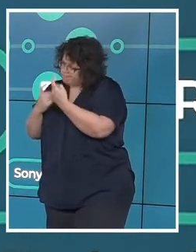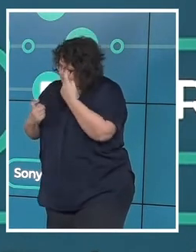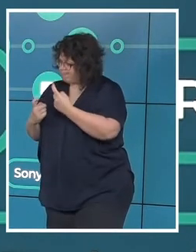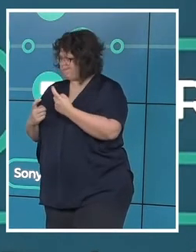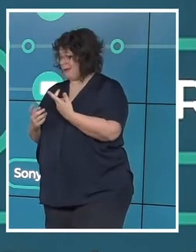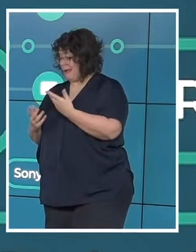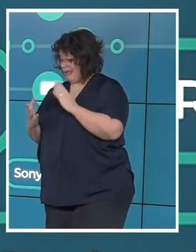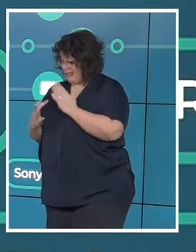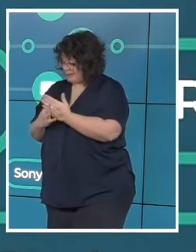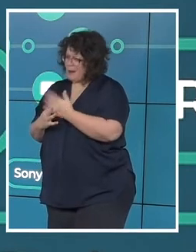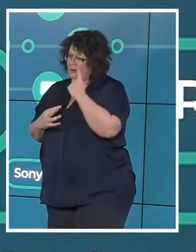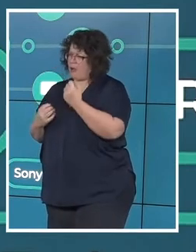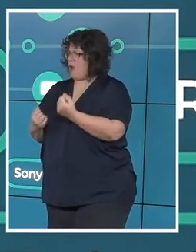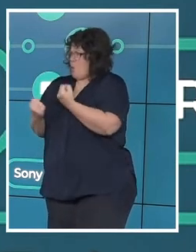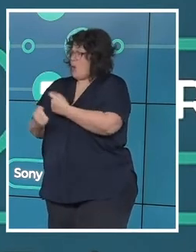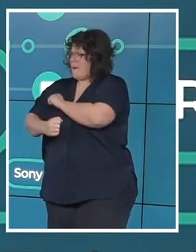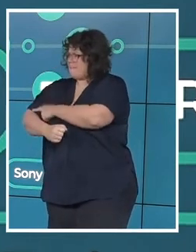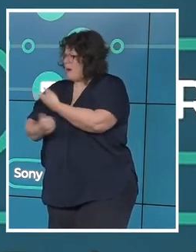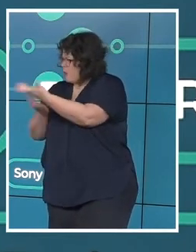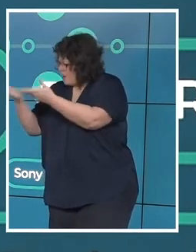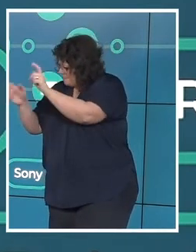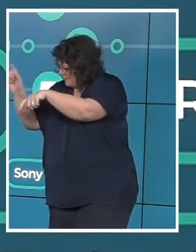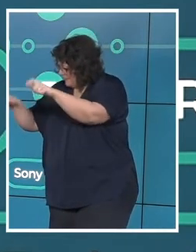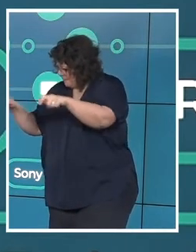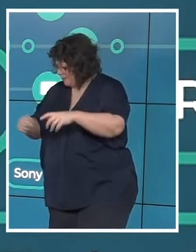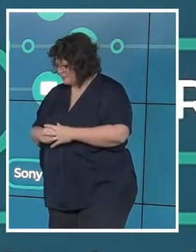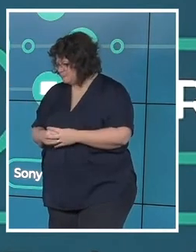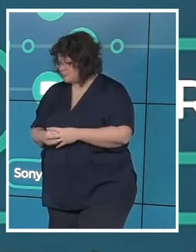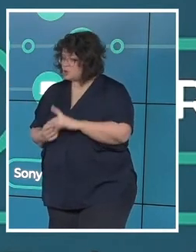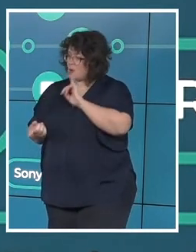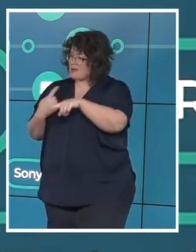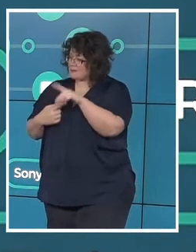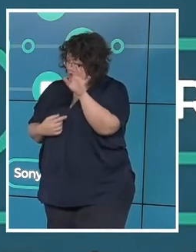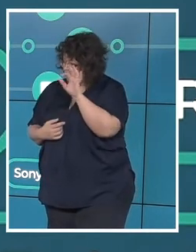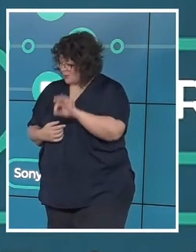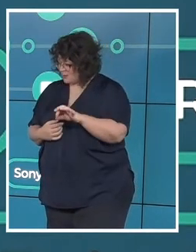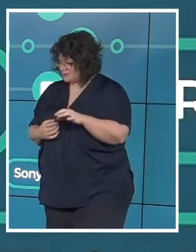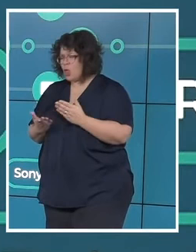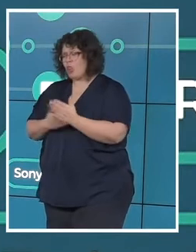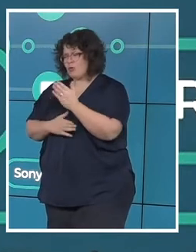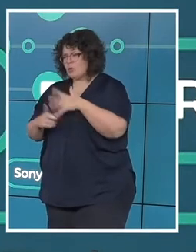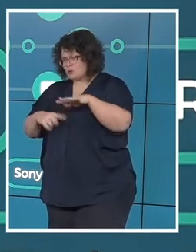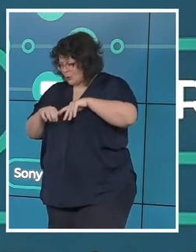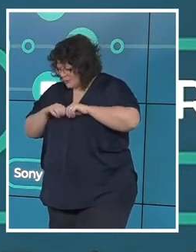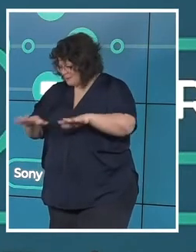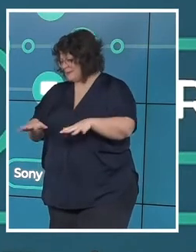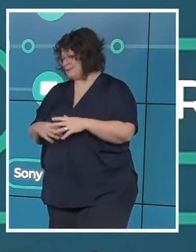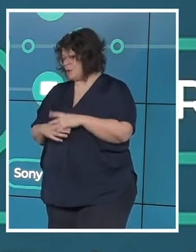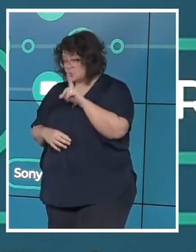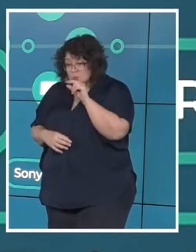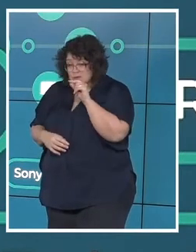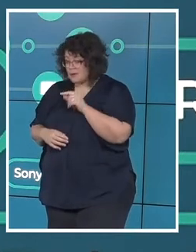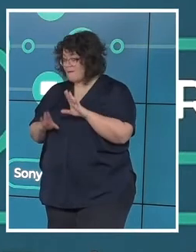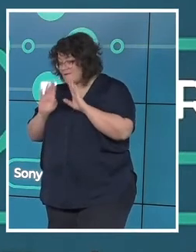through social media, Twitter, Facebook, Instagram, email, and messages are another way I